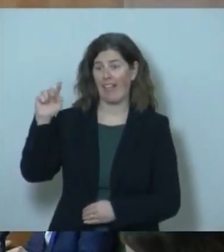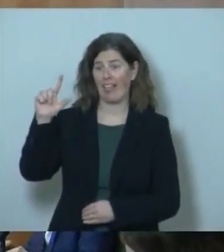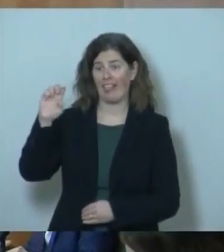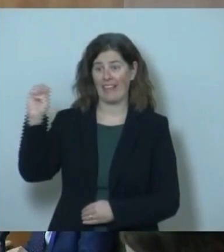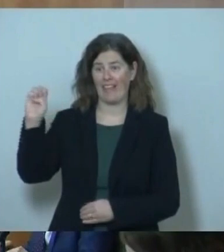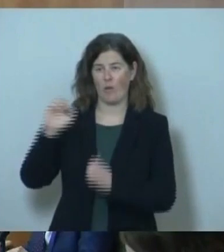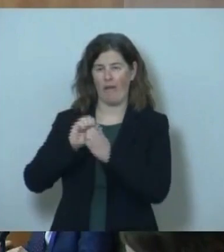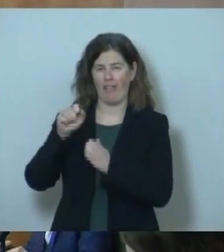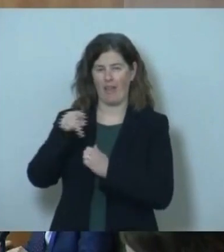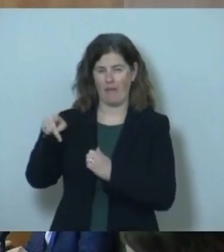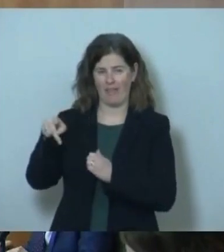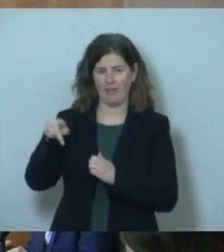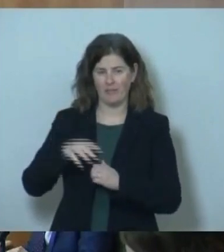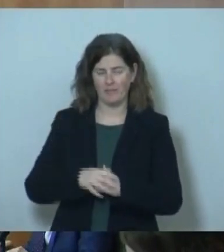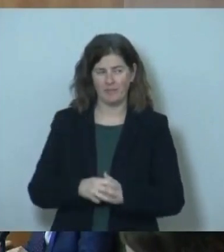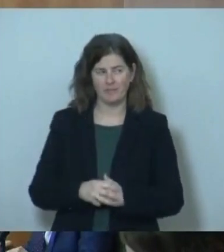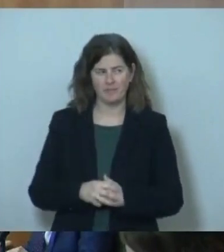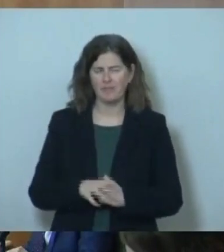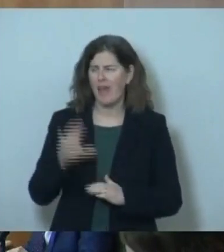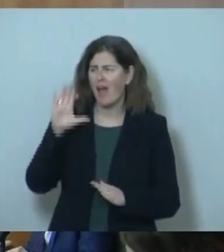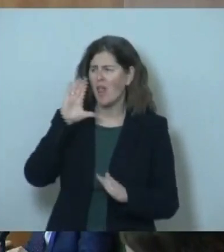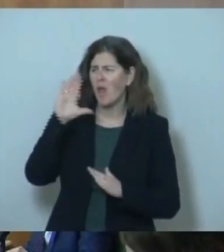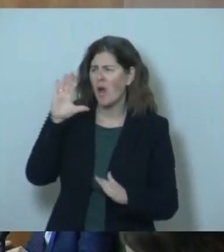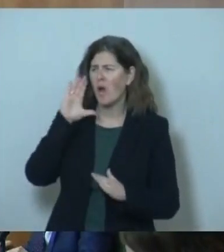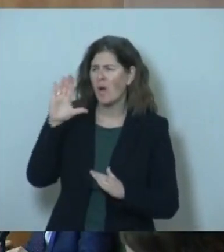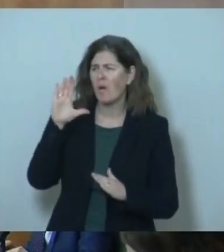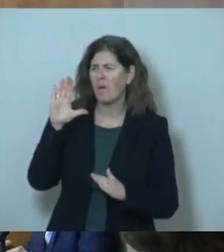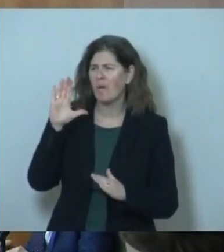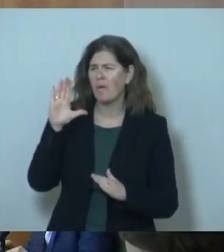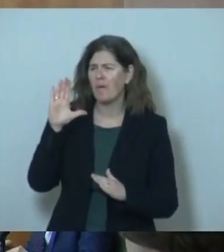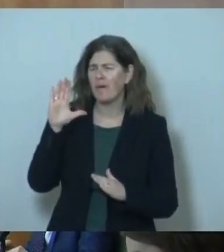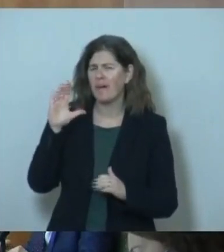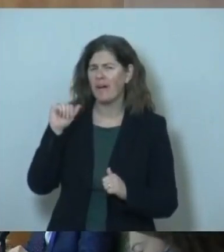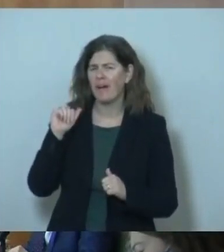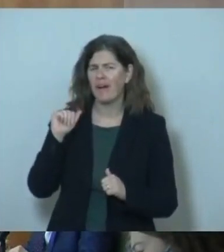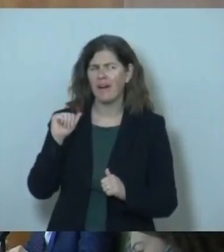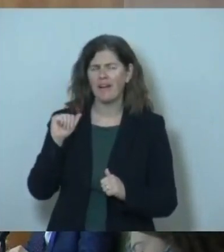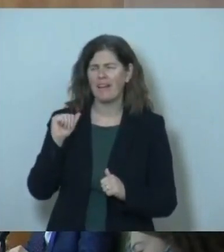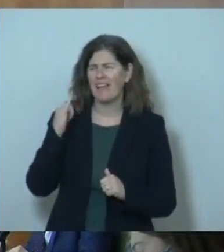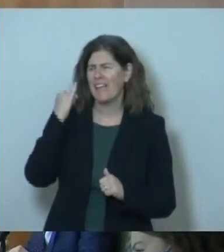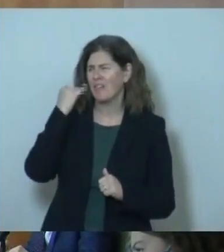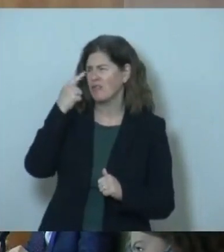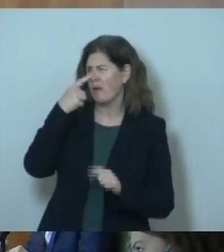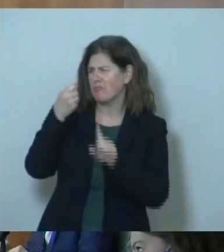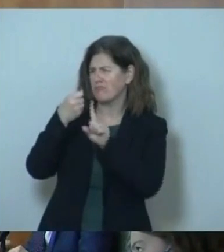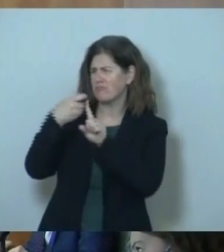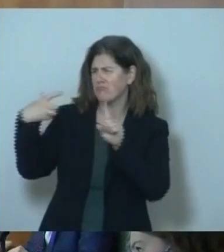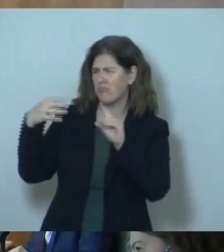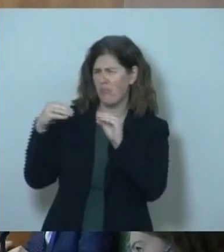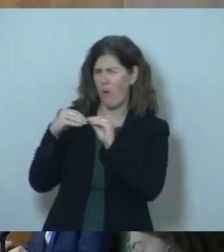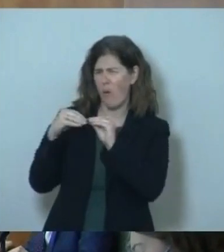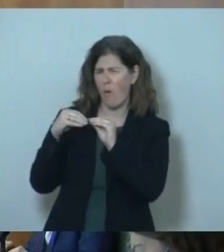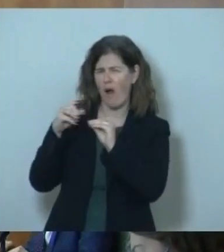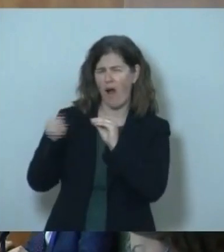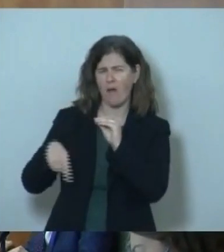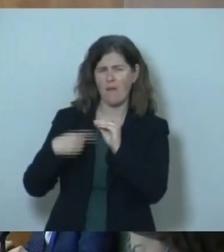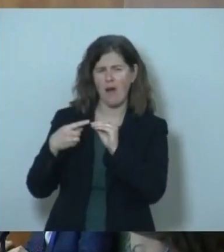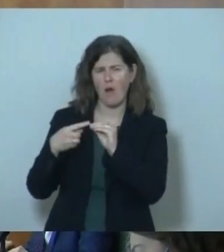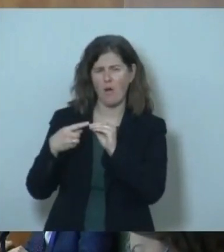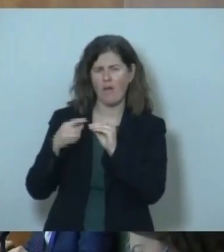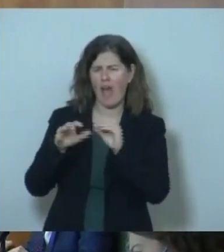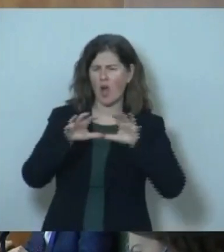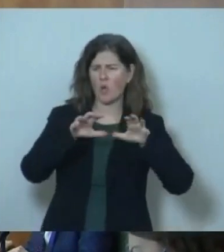Hold on, I'm just muting. Hi, thanks for taking my question. Could you tell us a little bit more about, you mentioned there's a group that brought